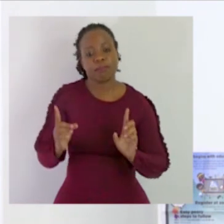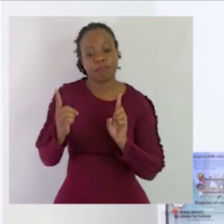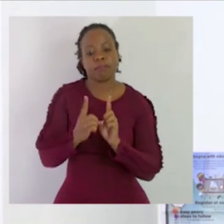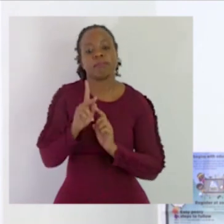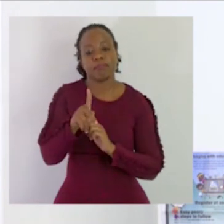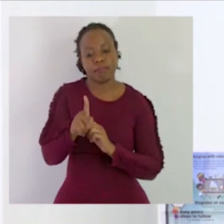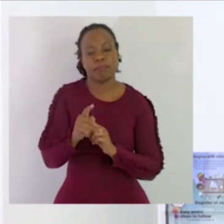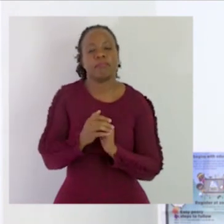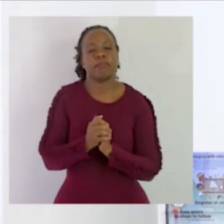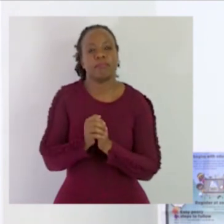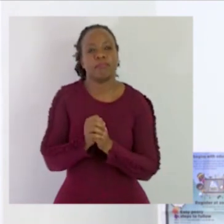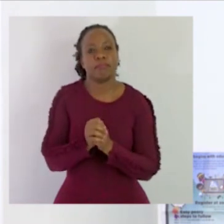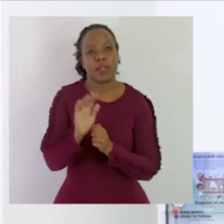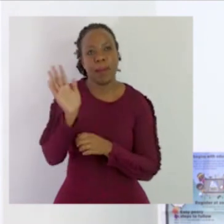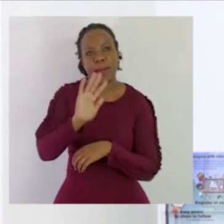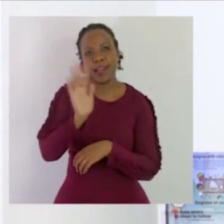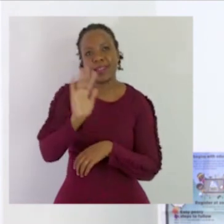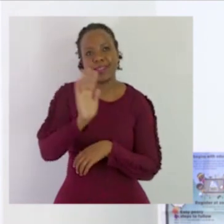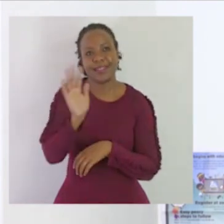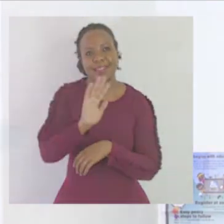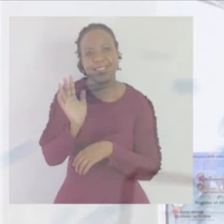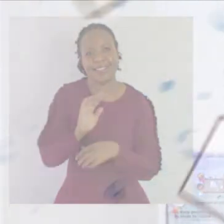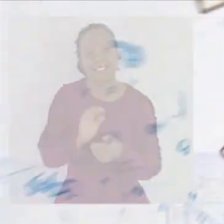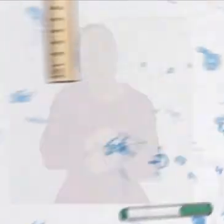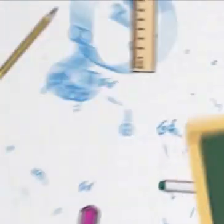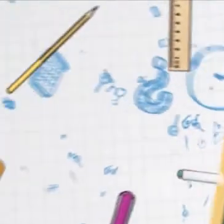next lesson. Bye-bye.